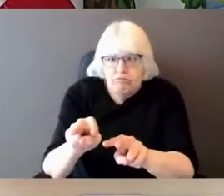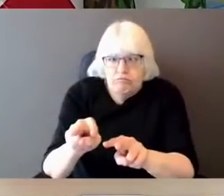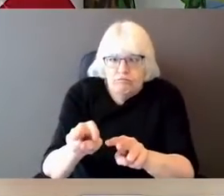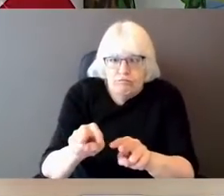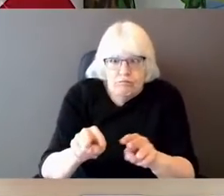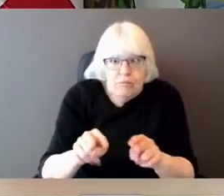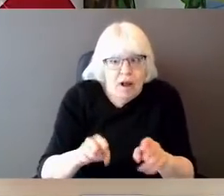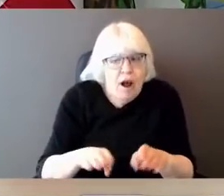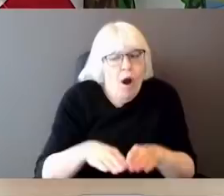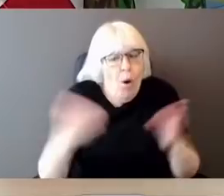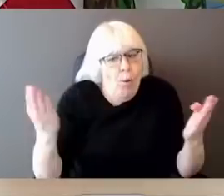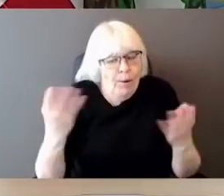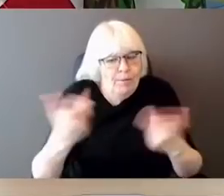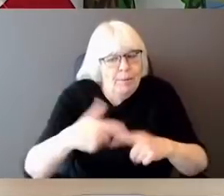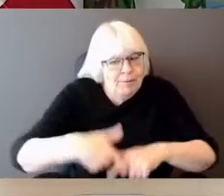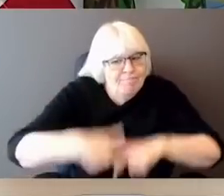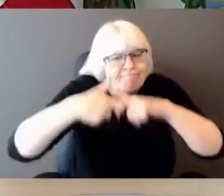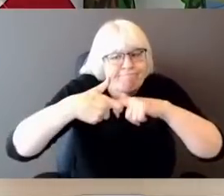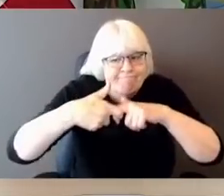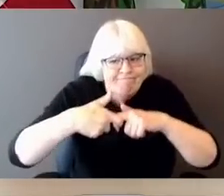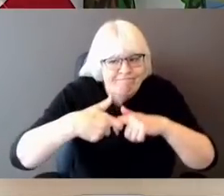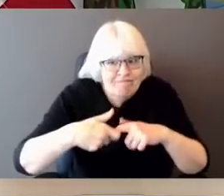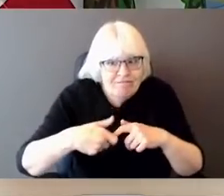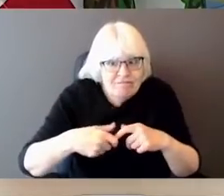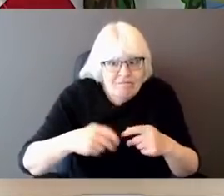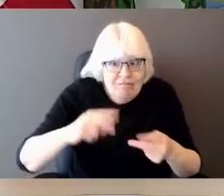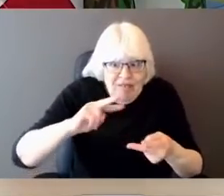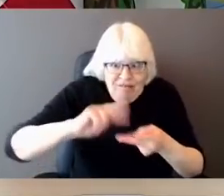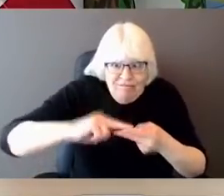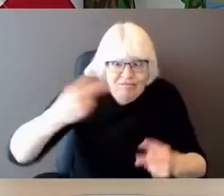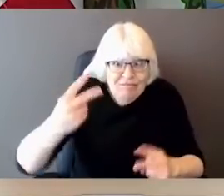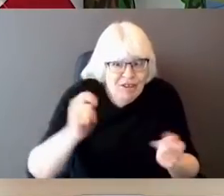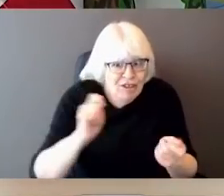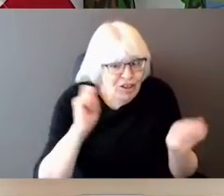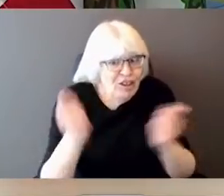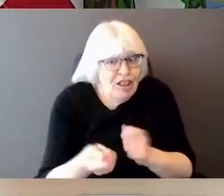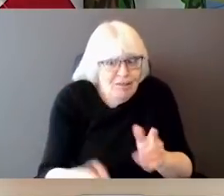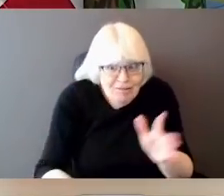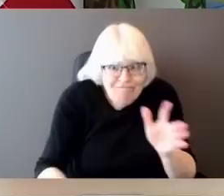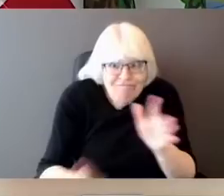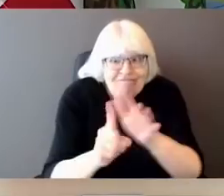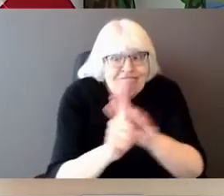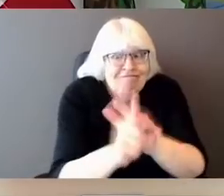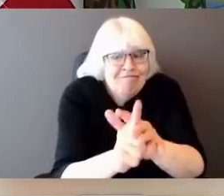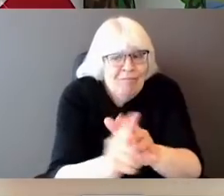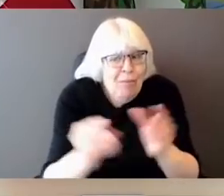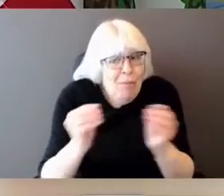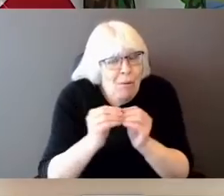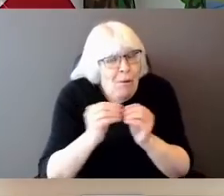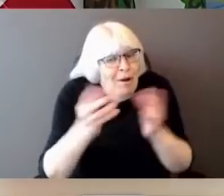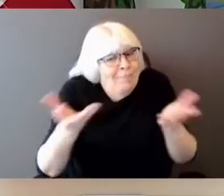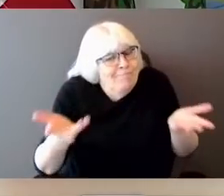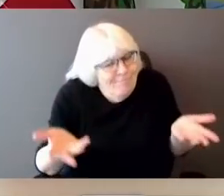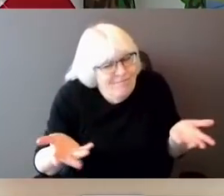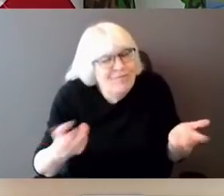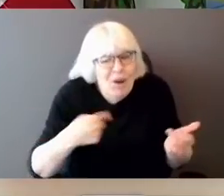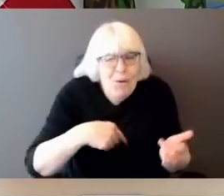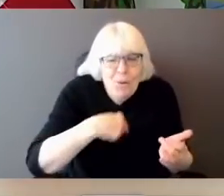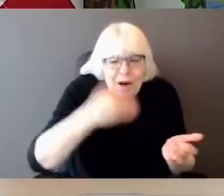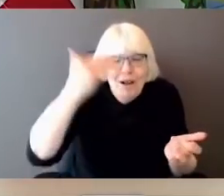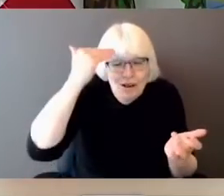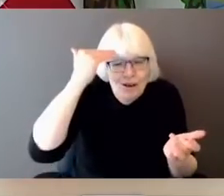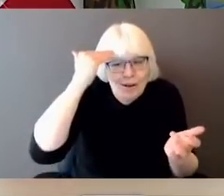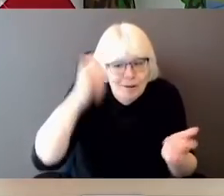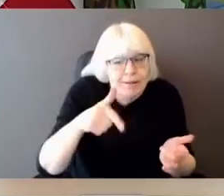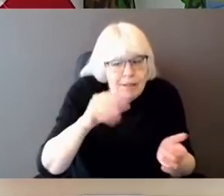of concern. We know a great deal about Omicron, but there still is quite a bit left to learn. And so if there was anything to change with